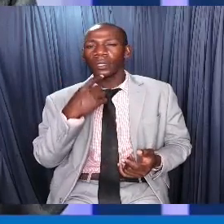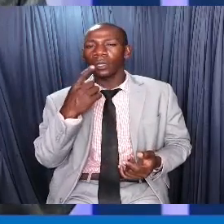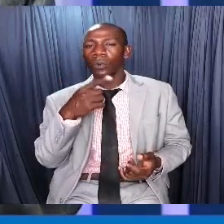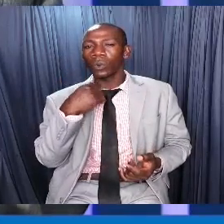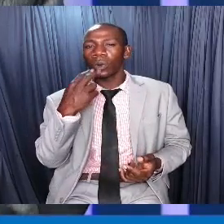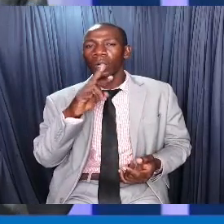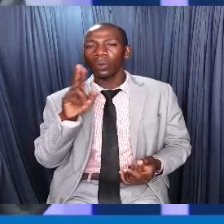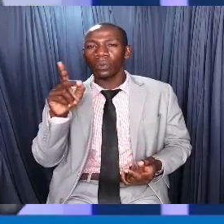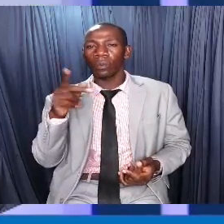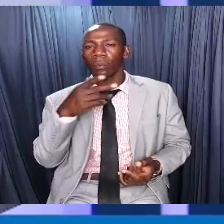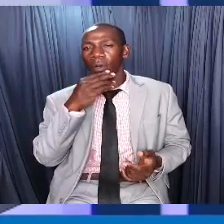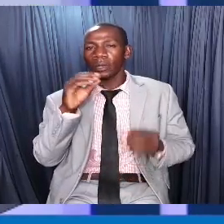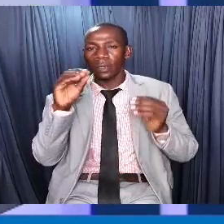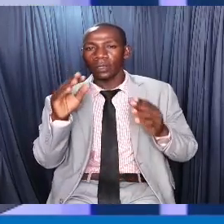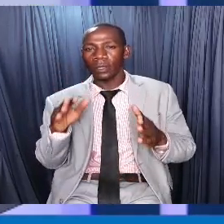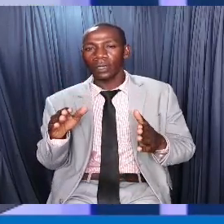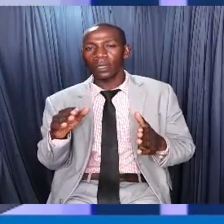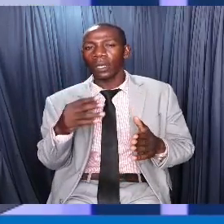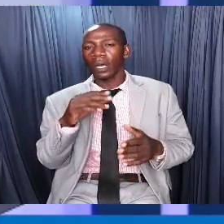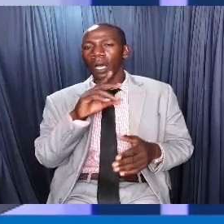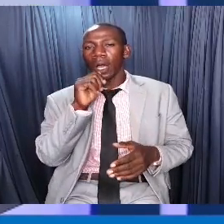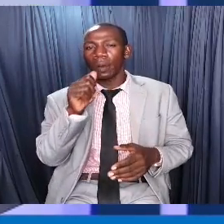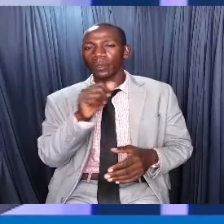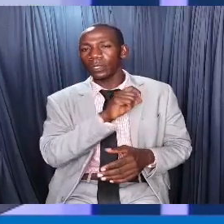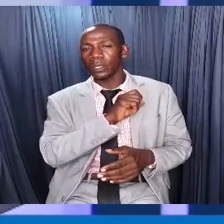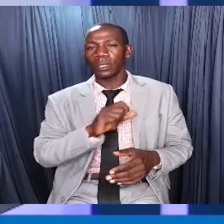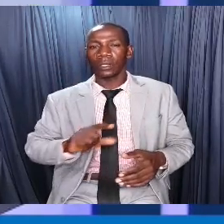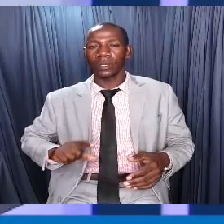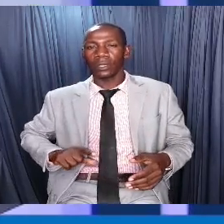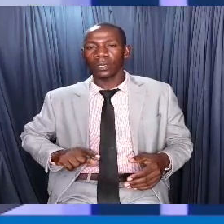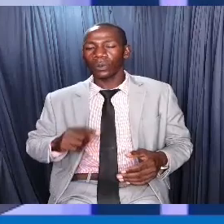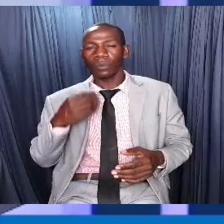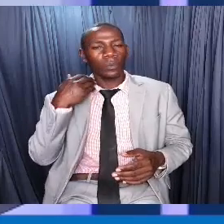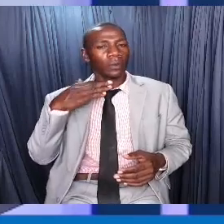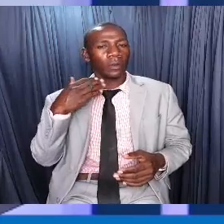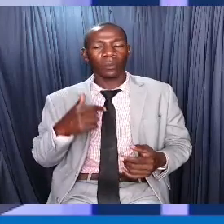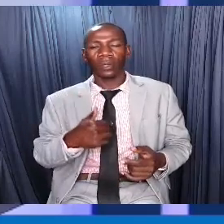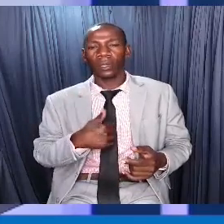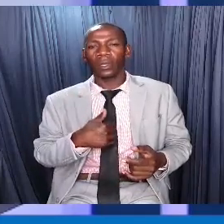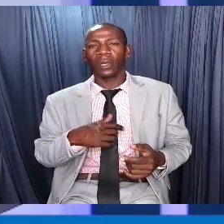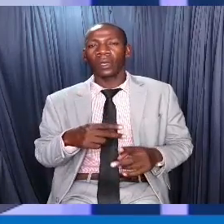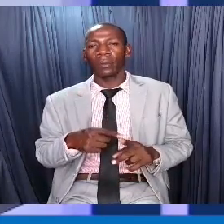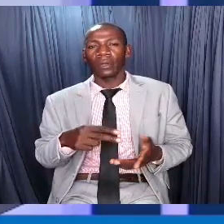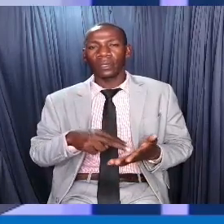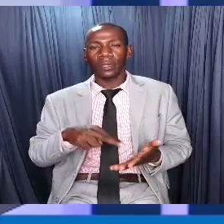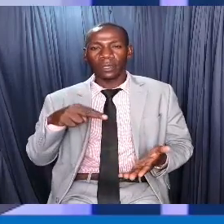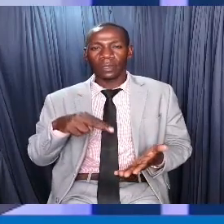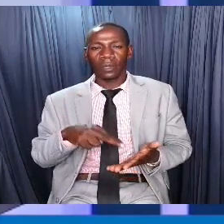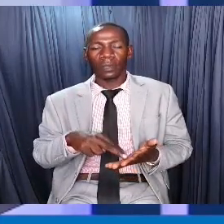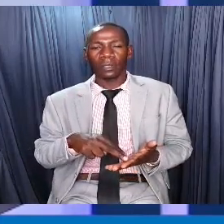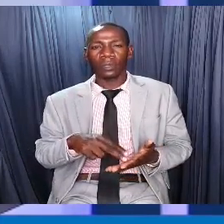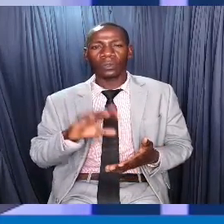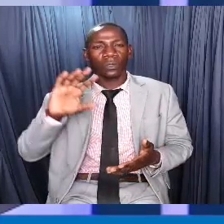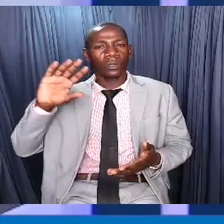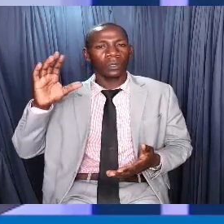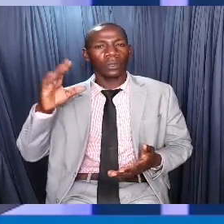nani Bwana? I said, who are you, master? Akasema mimi ni Yesu. He said, I'm Jesus. Ambaye wewe unaniudhi. Whom you are offending. Lakini shimama uingie mjini. But get up to the